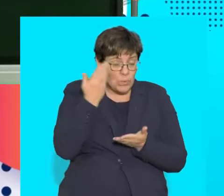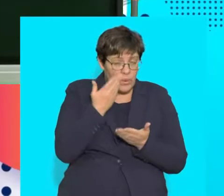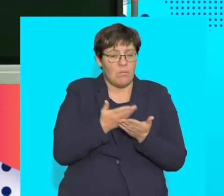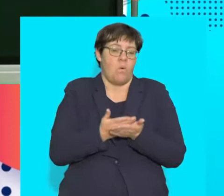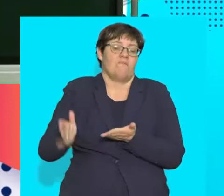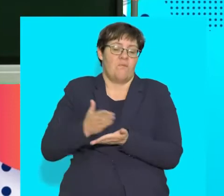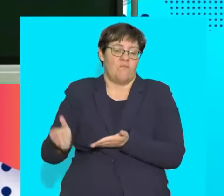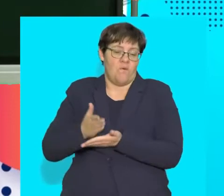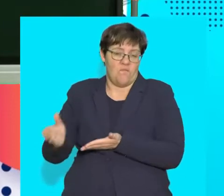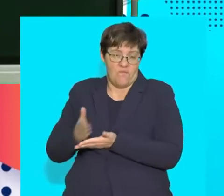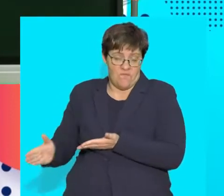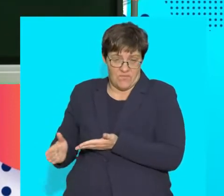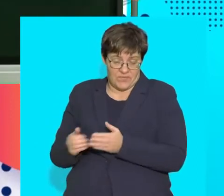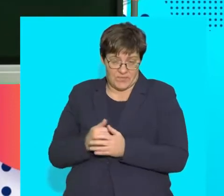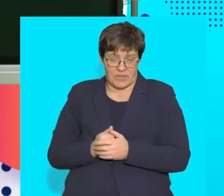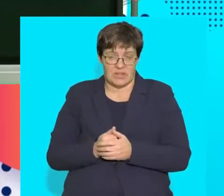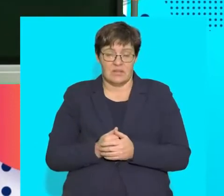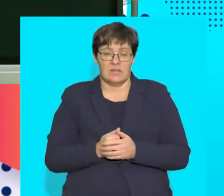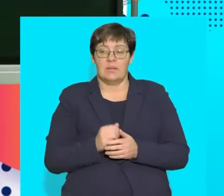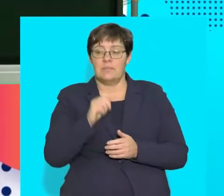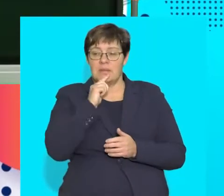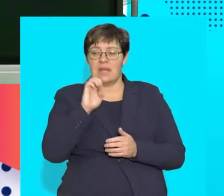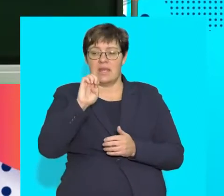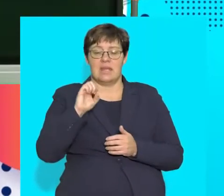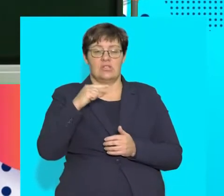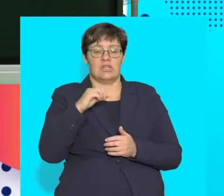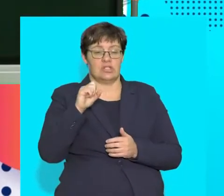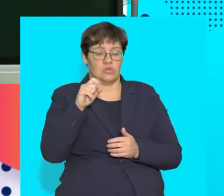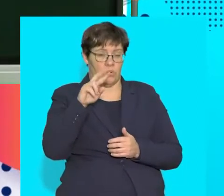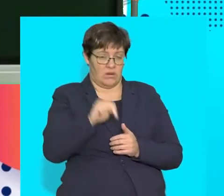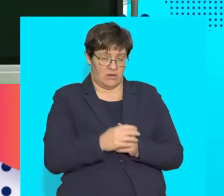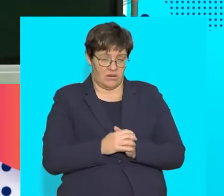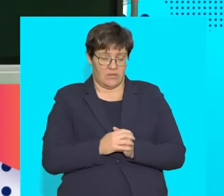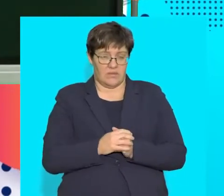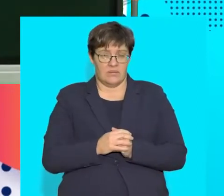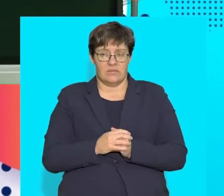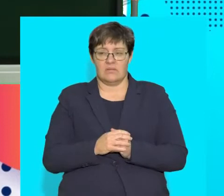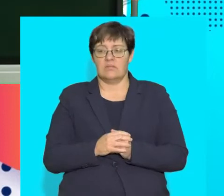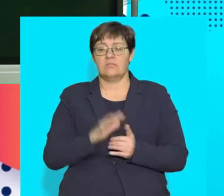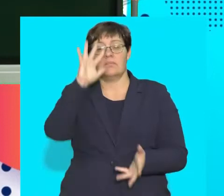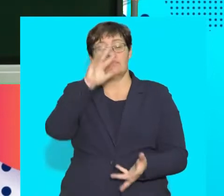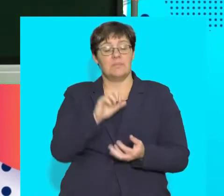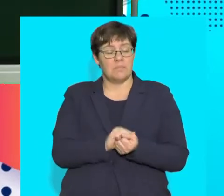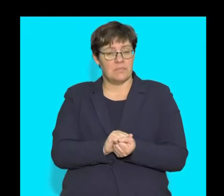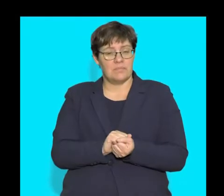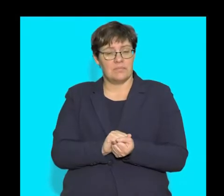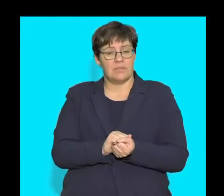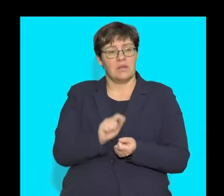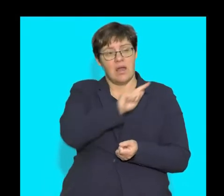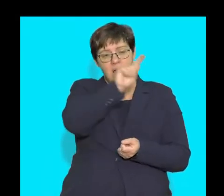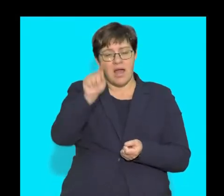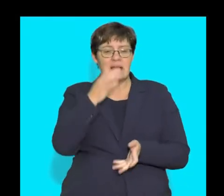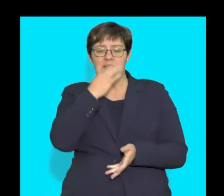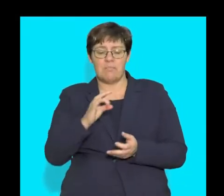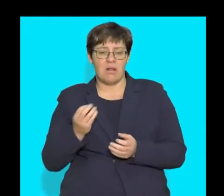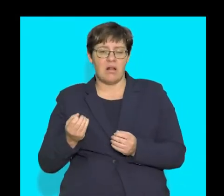or parts that are not needed by the body. And so we refer to that as egestion. So to sum that up, here's a